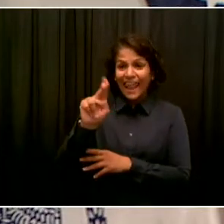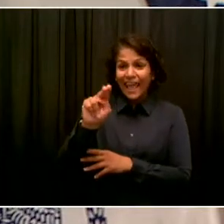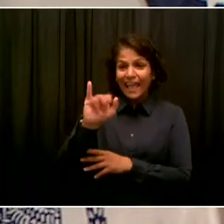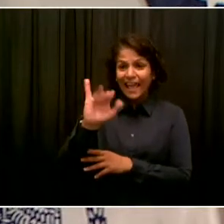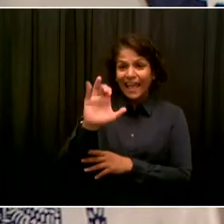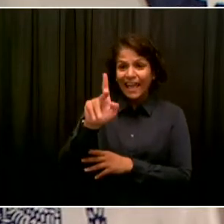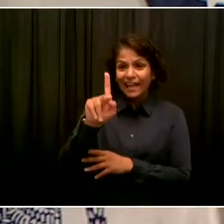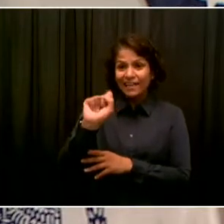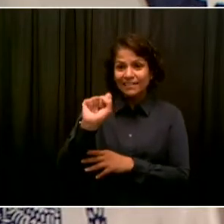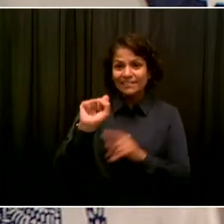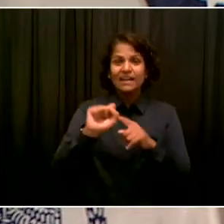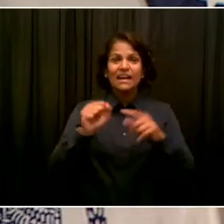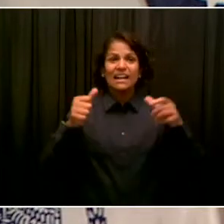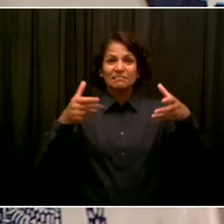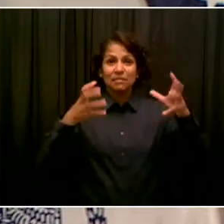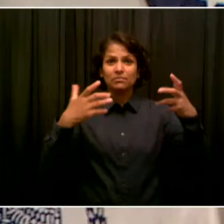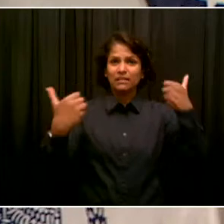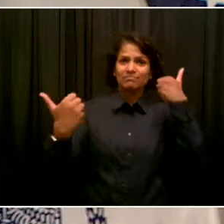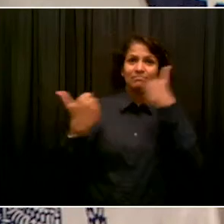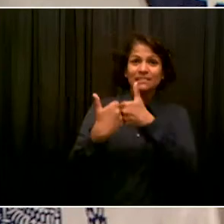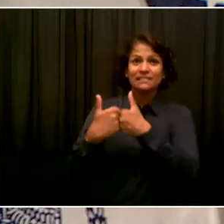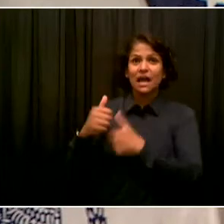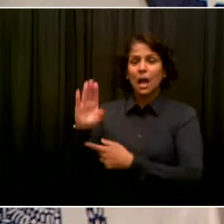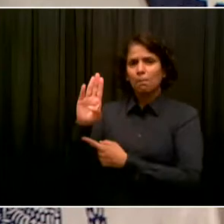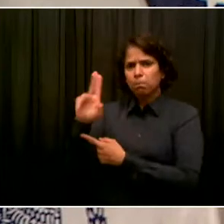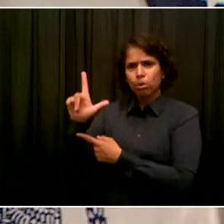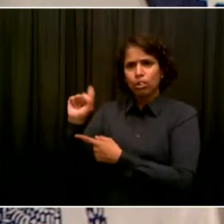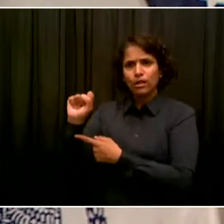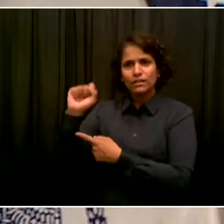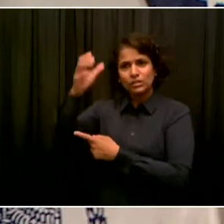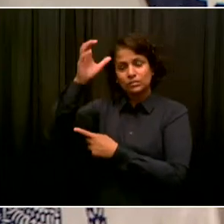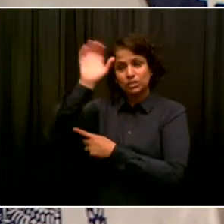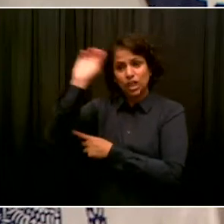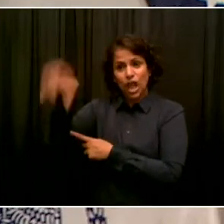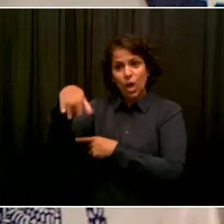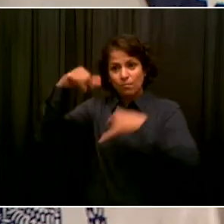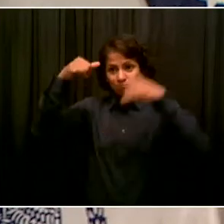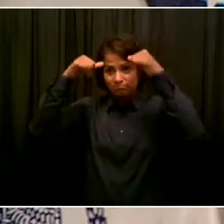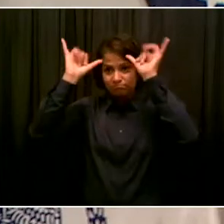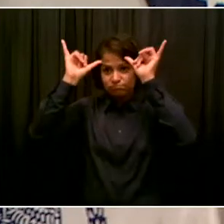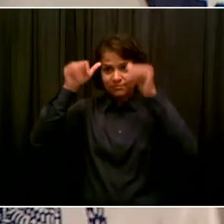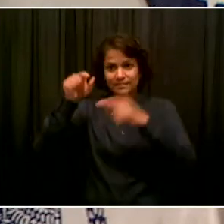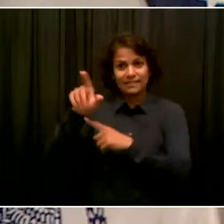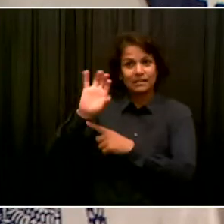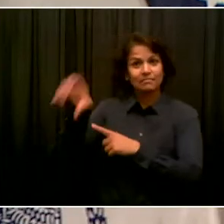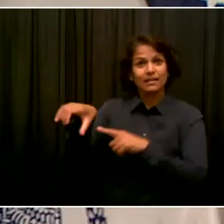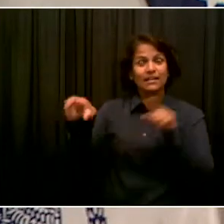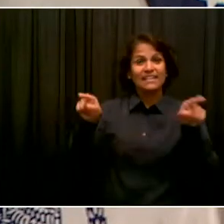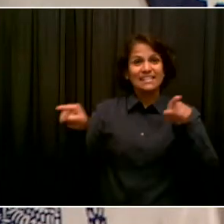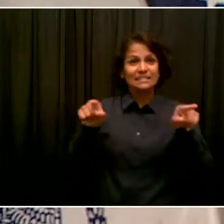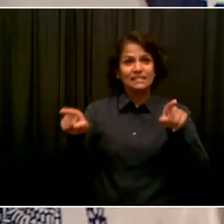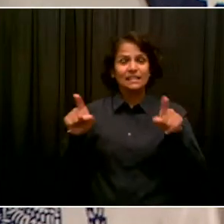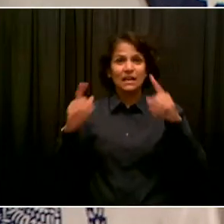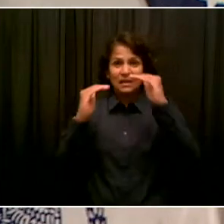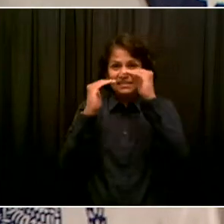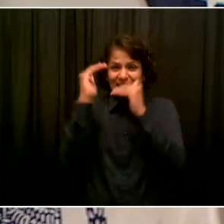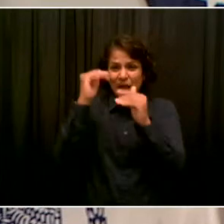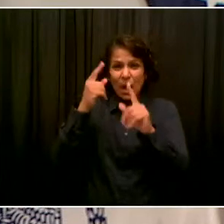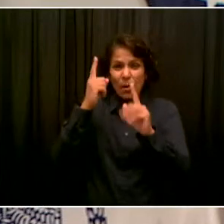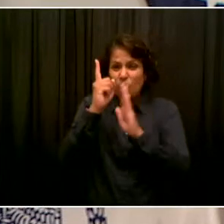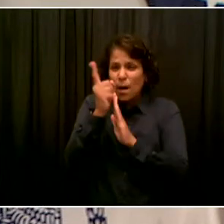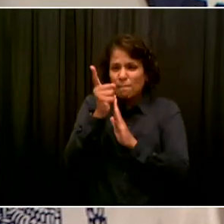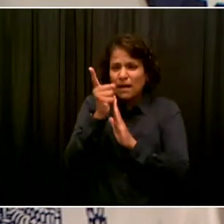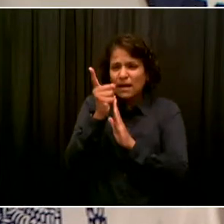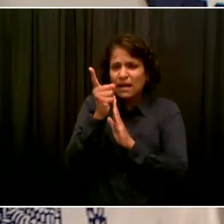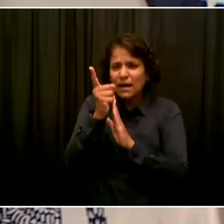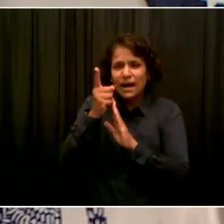a pivotal moment in a game. Picture a decisive game, under a minute left. The Knicks need one